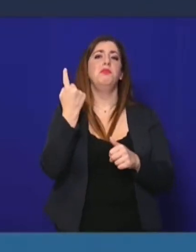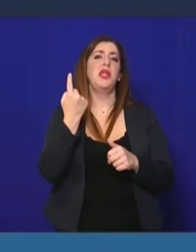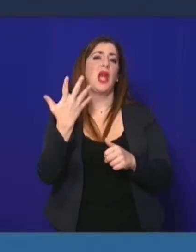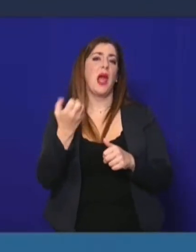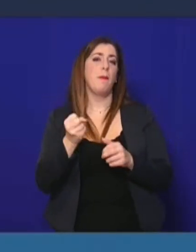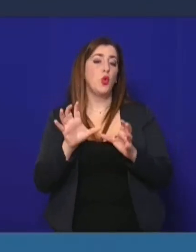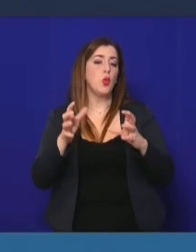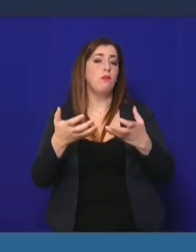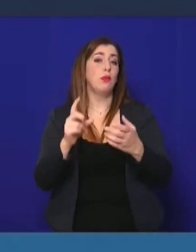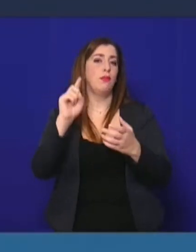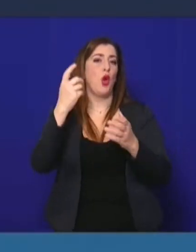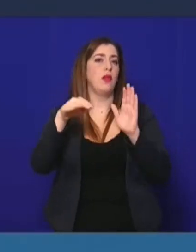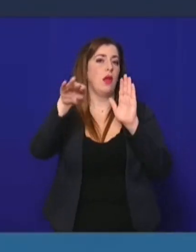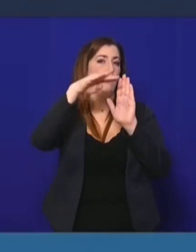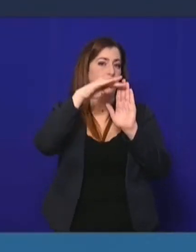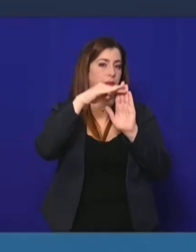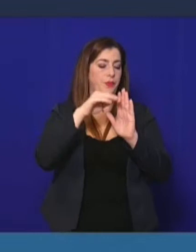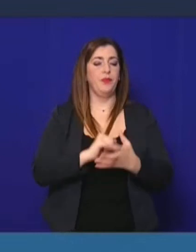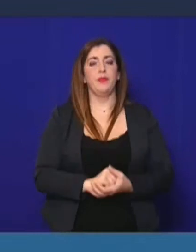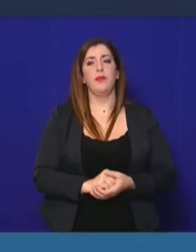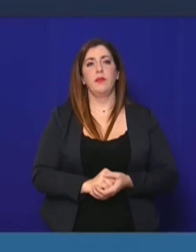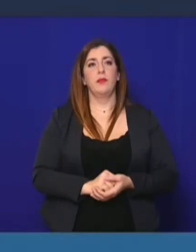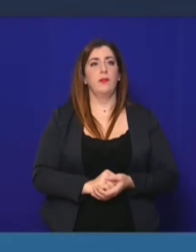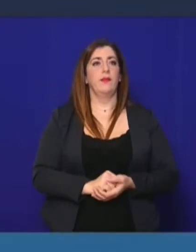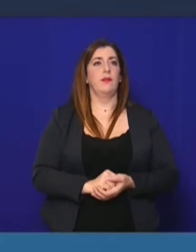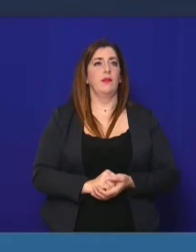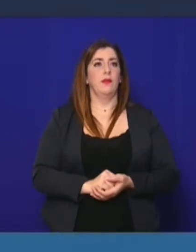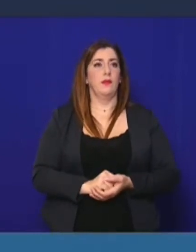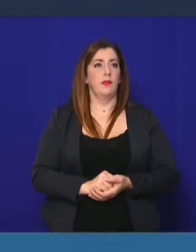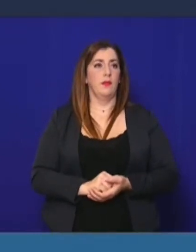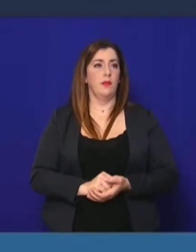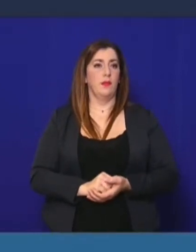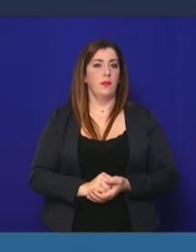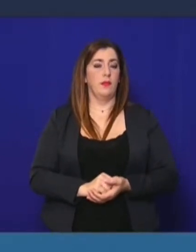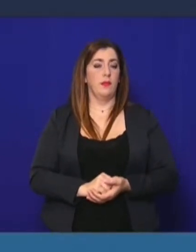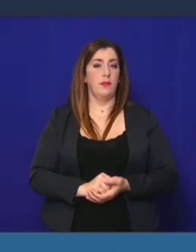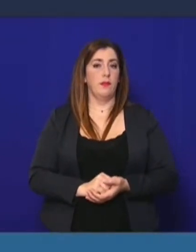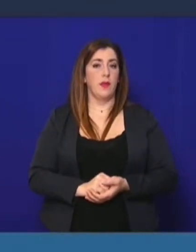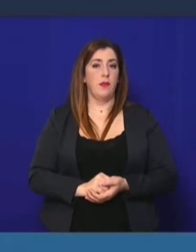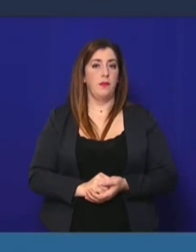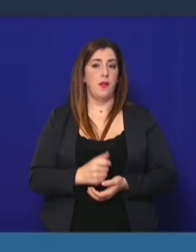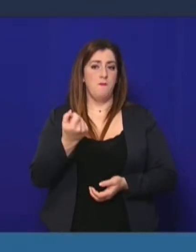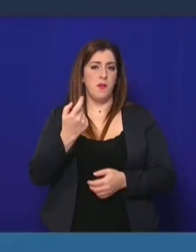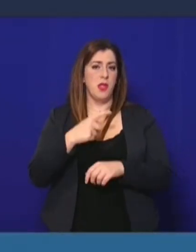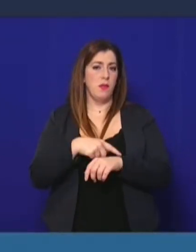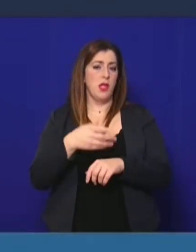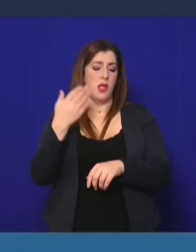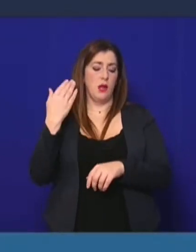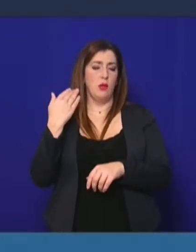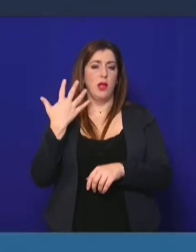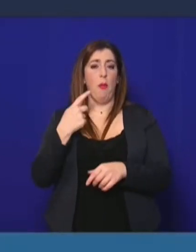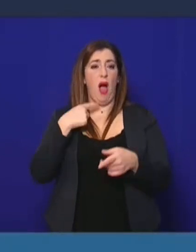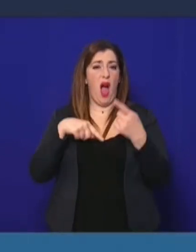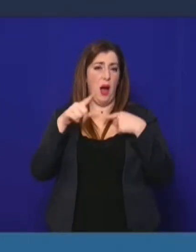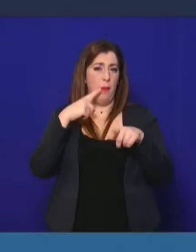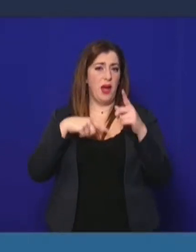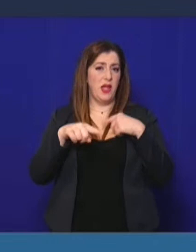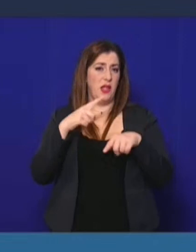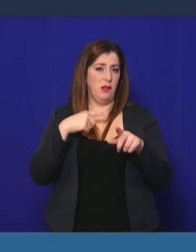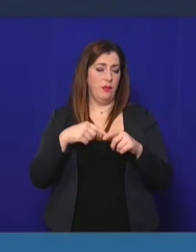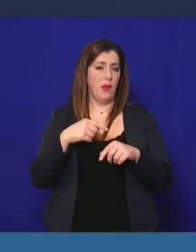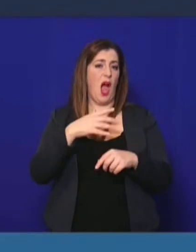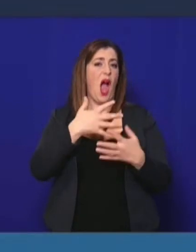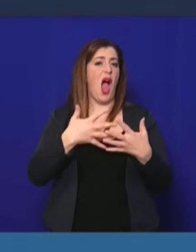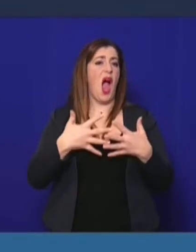priorità. Iva, kien hemm ukoll dan fl-aħbarijiet fejn kellek nurse fl-Amerika,